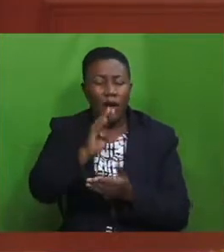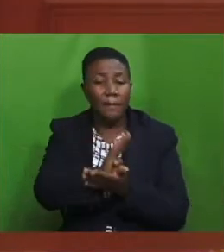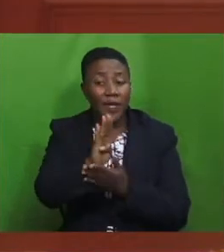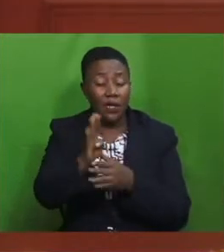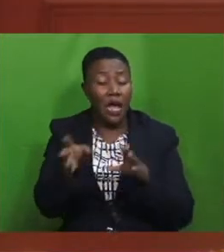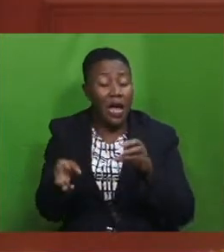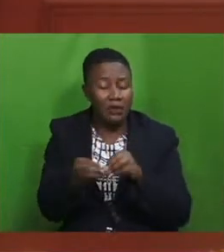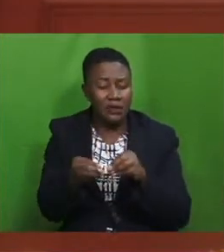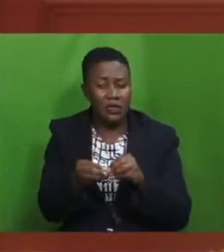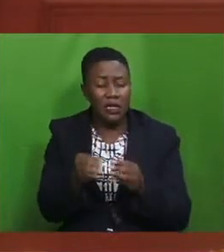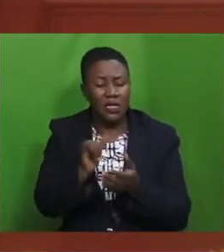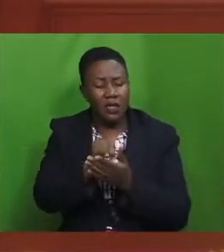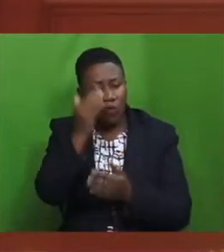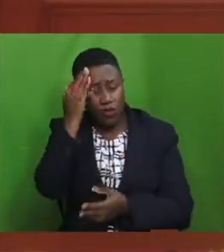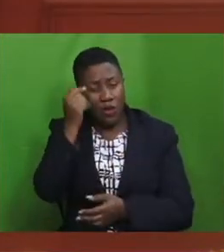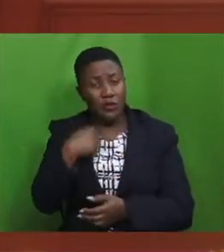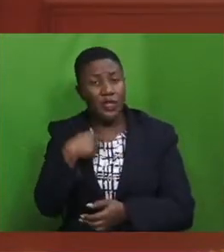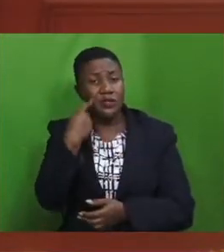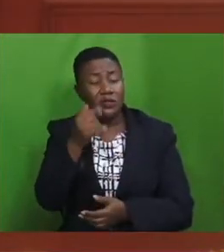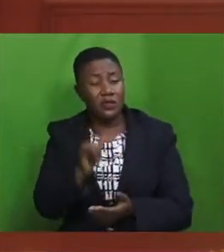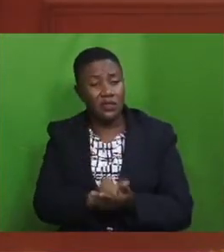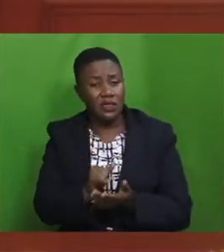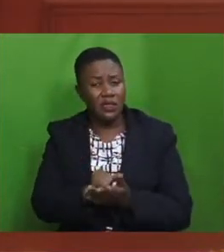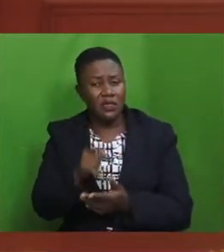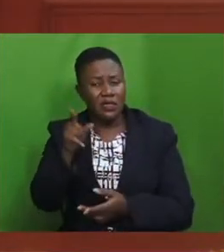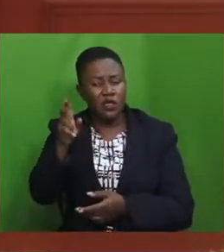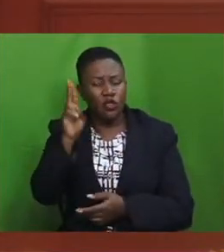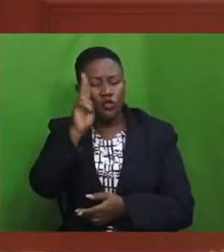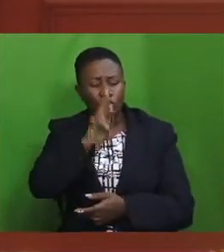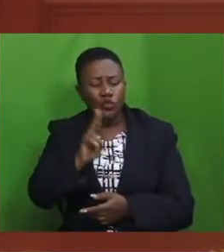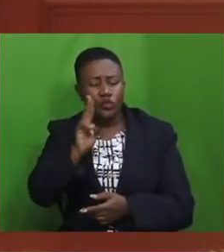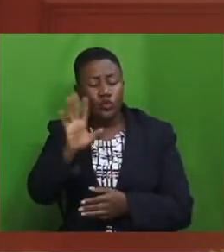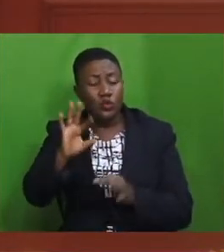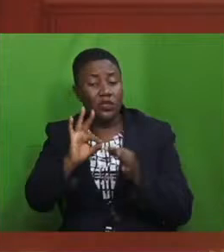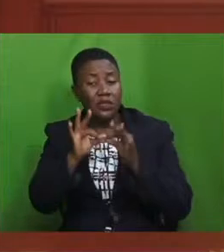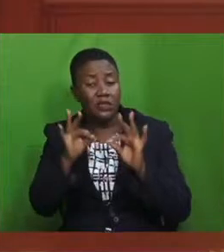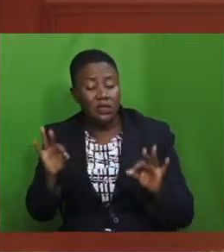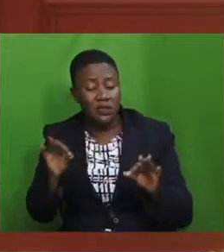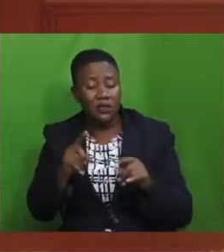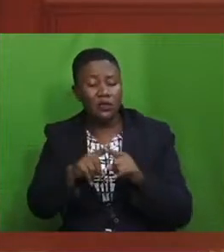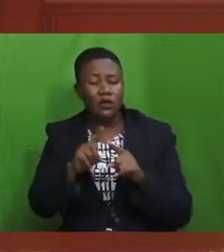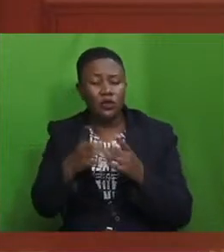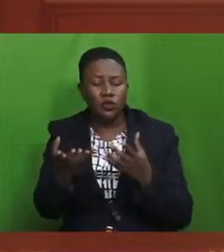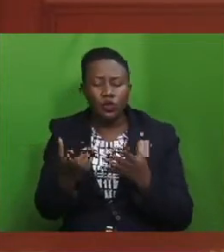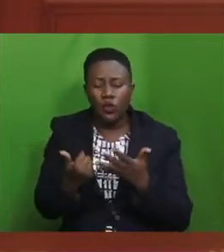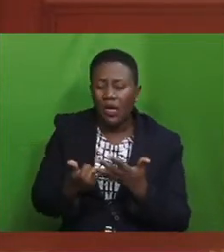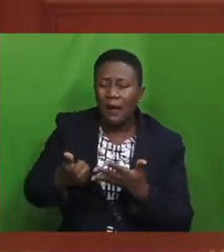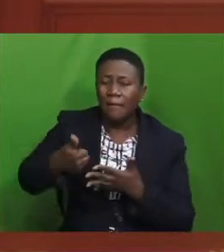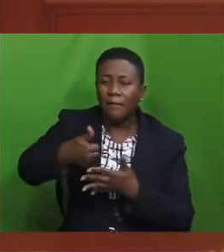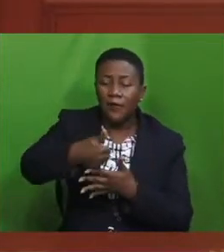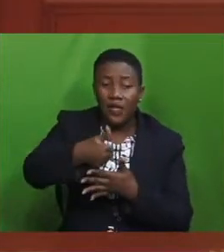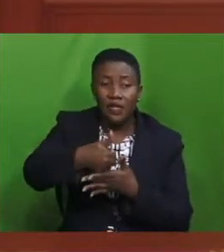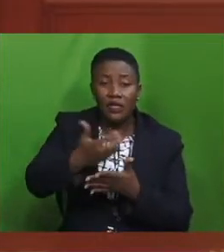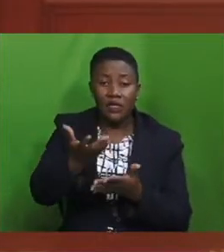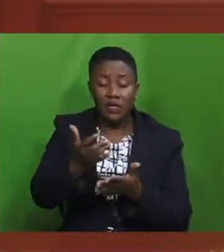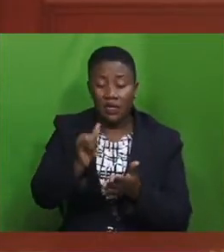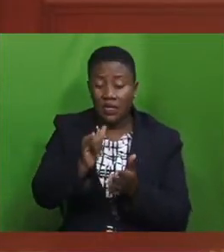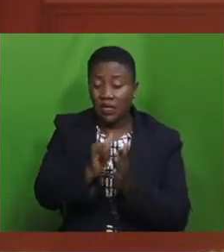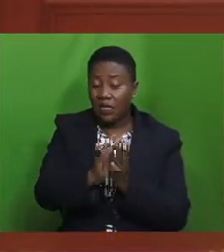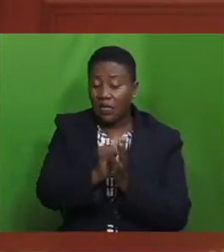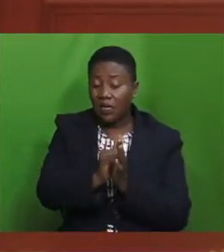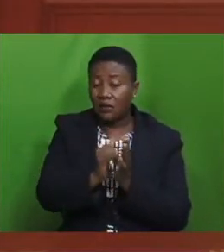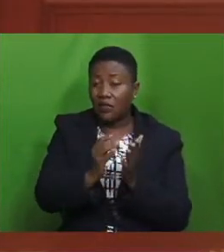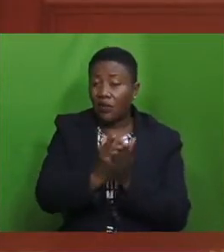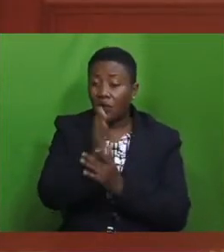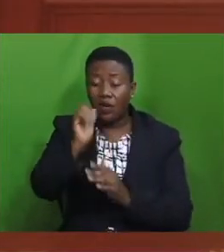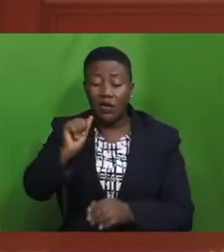state. That is why I said he is cleverly using a statement to correct or amend the Appropriation Act, which gave